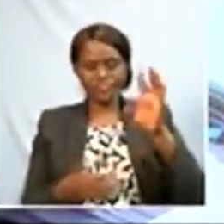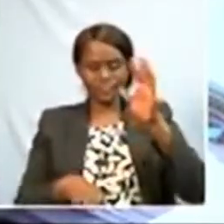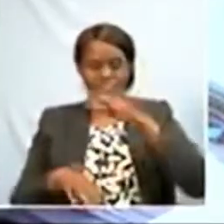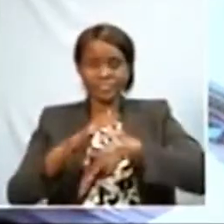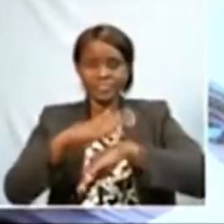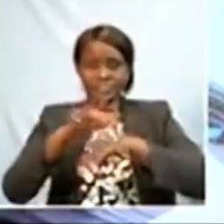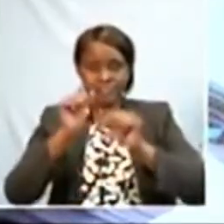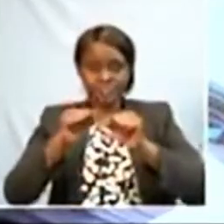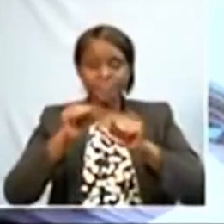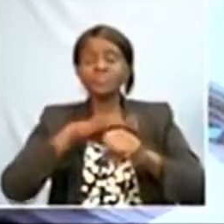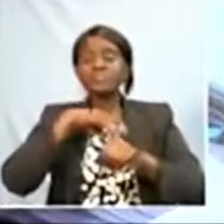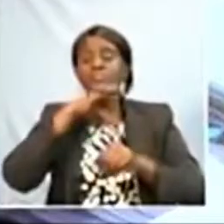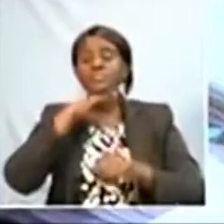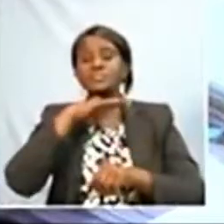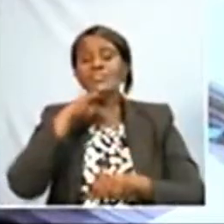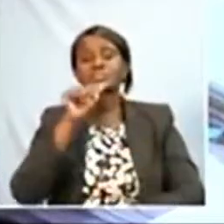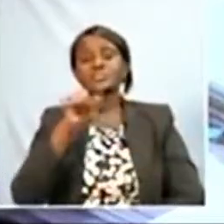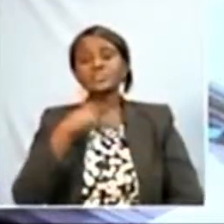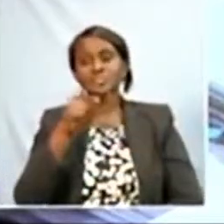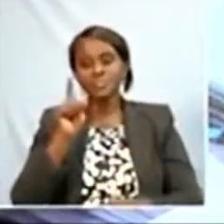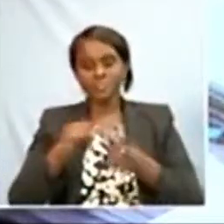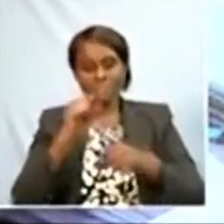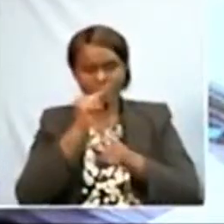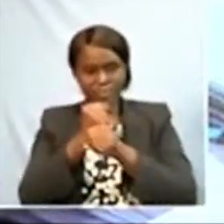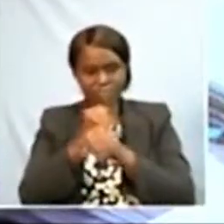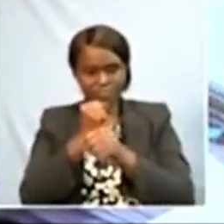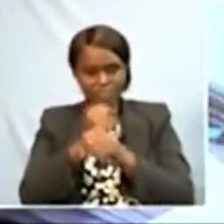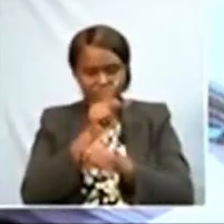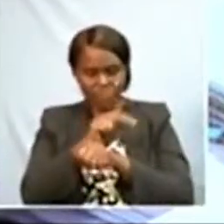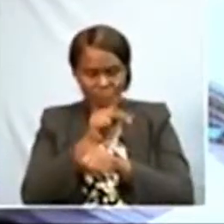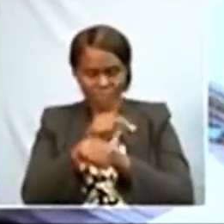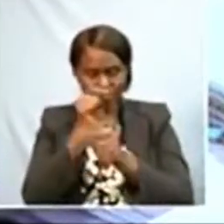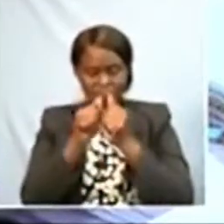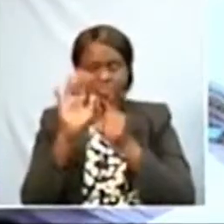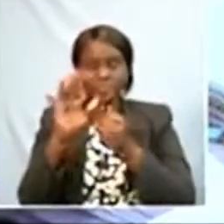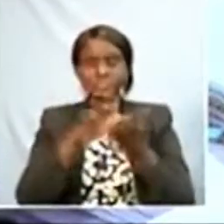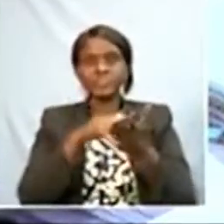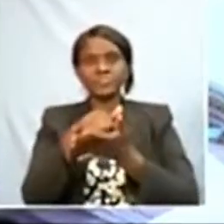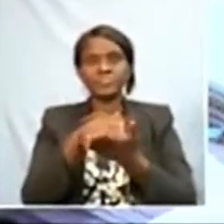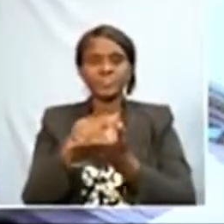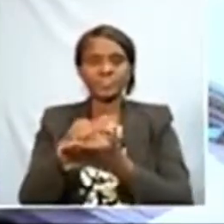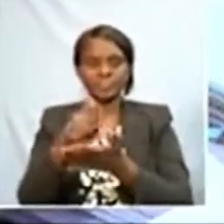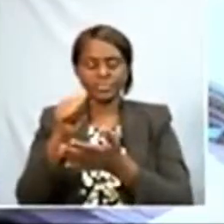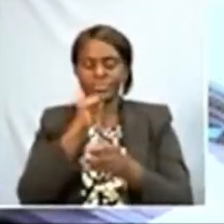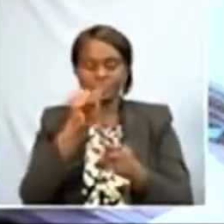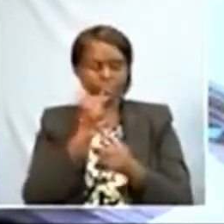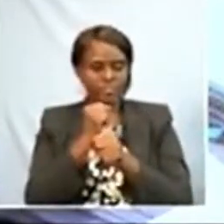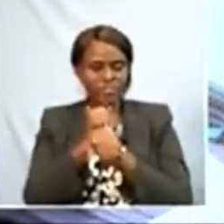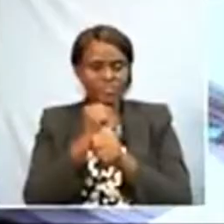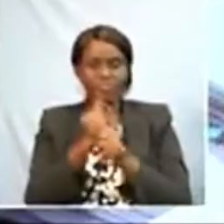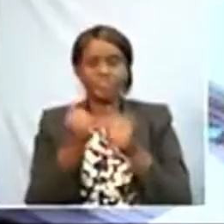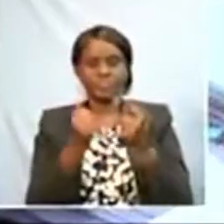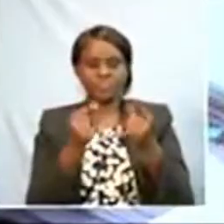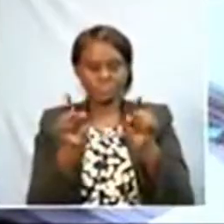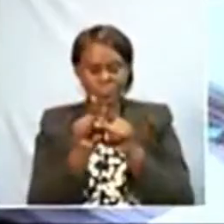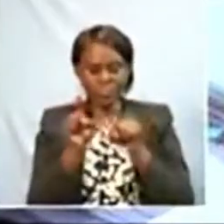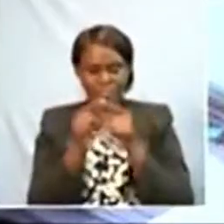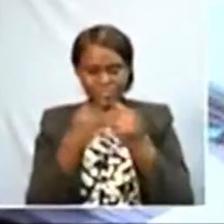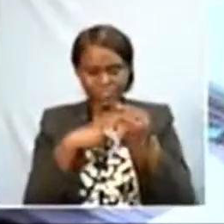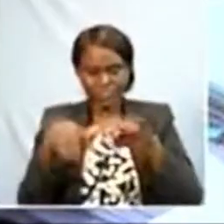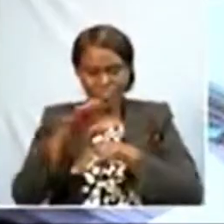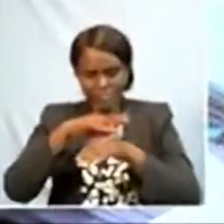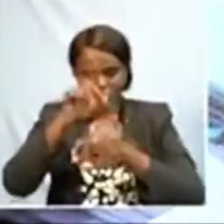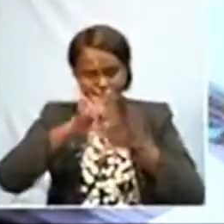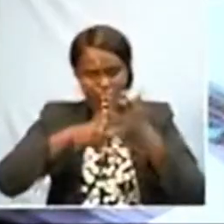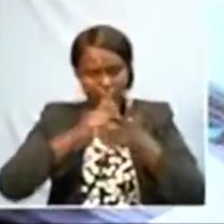600 would have sufficed to do this project. Because of the weaknesses, you couldn't do it. Now, it has been